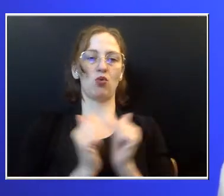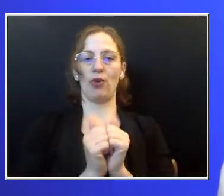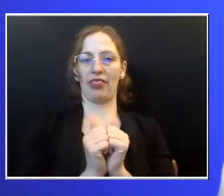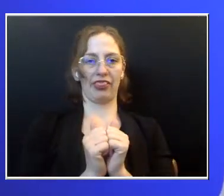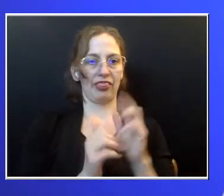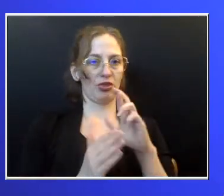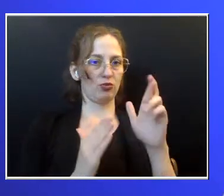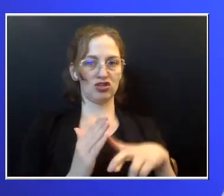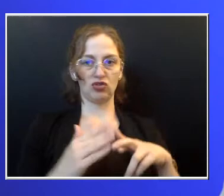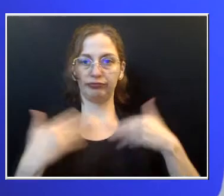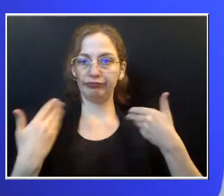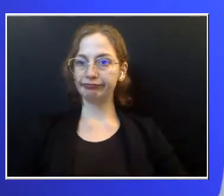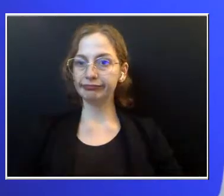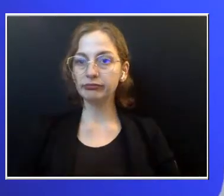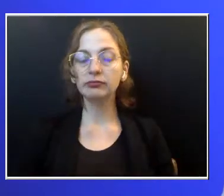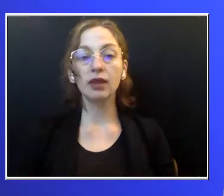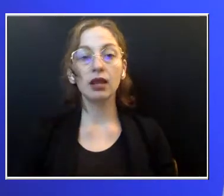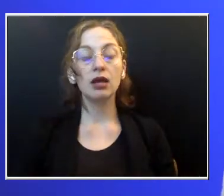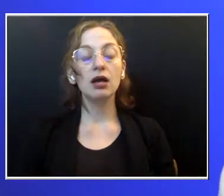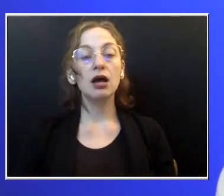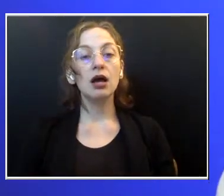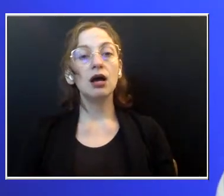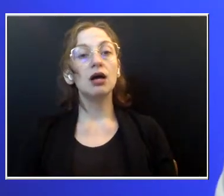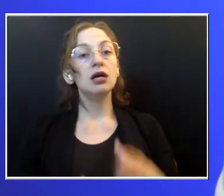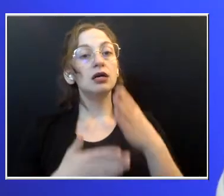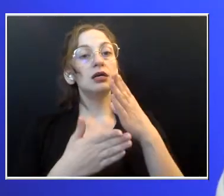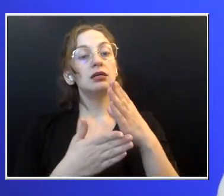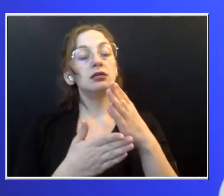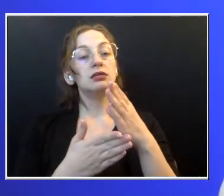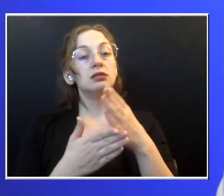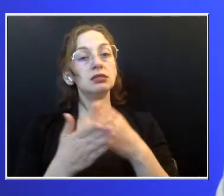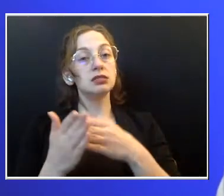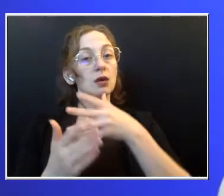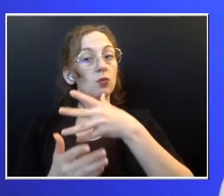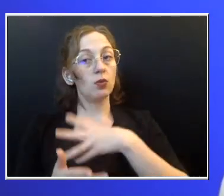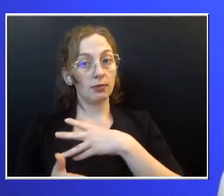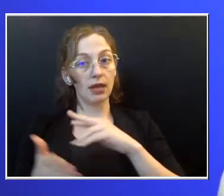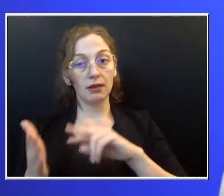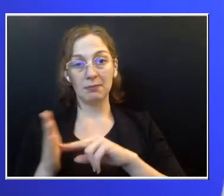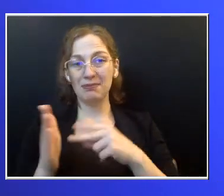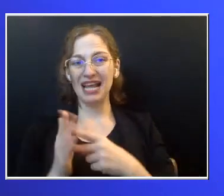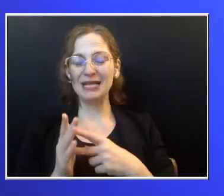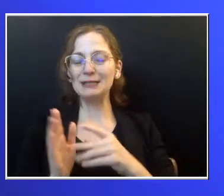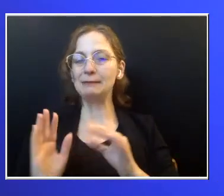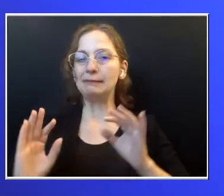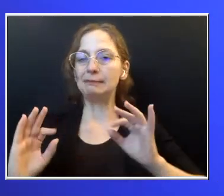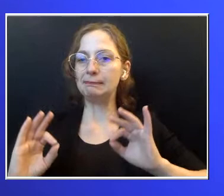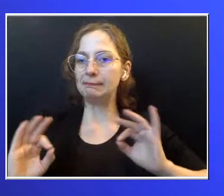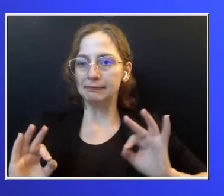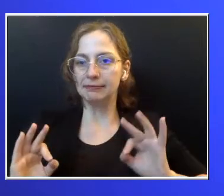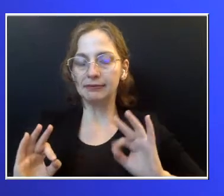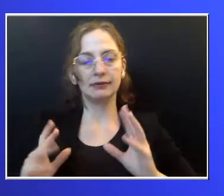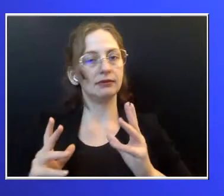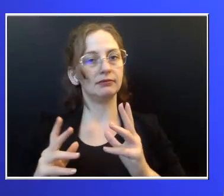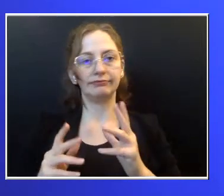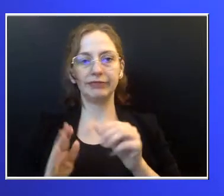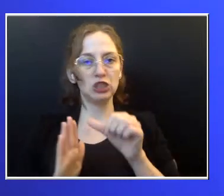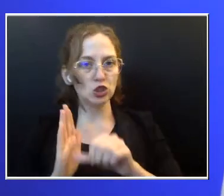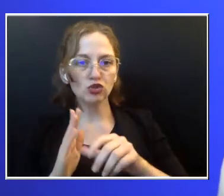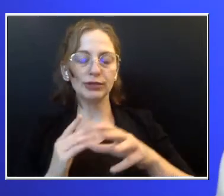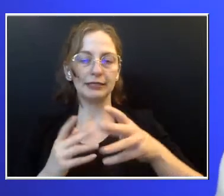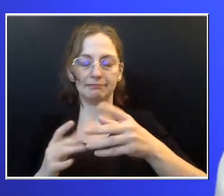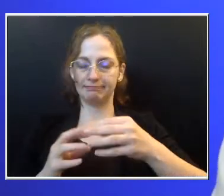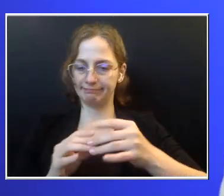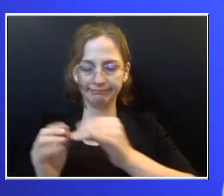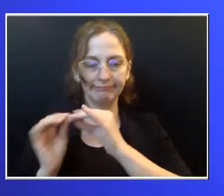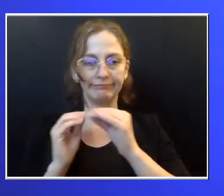may mean minimal in terms of revisions. In other women, it may mean more. So it's really a partnership, and I think